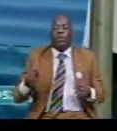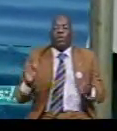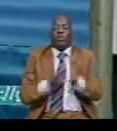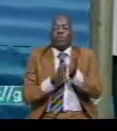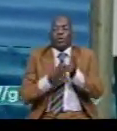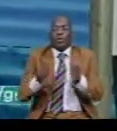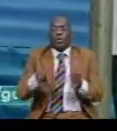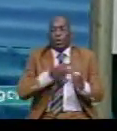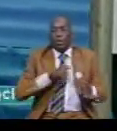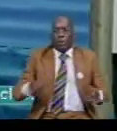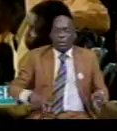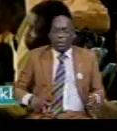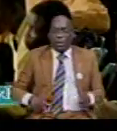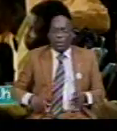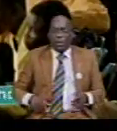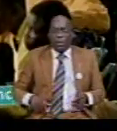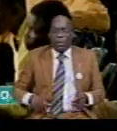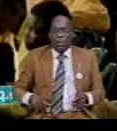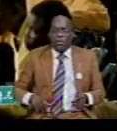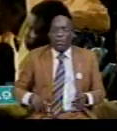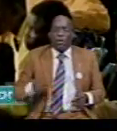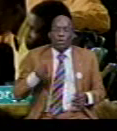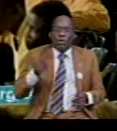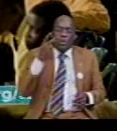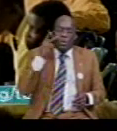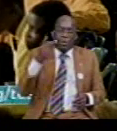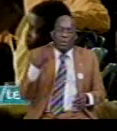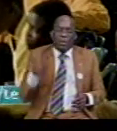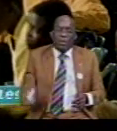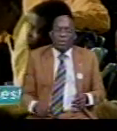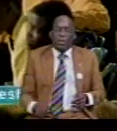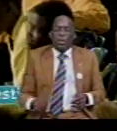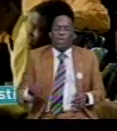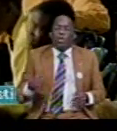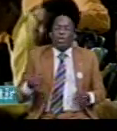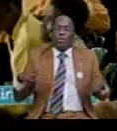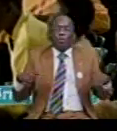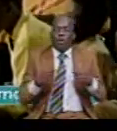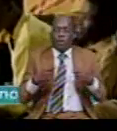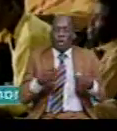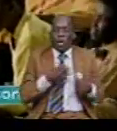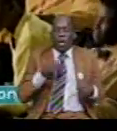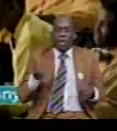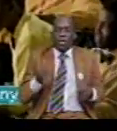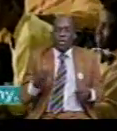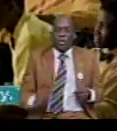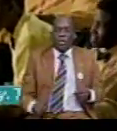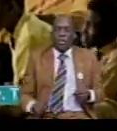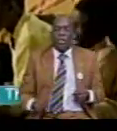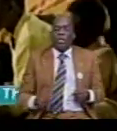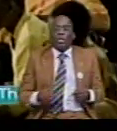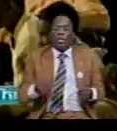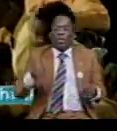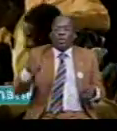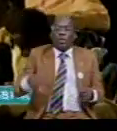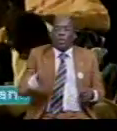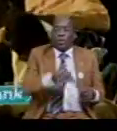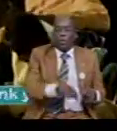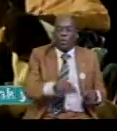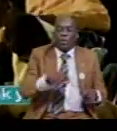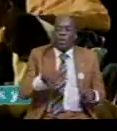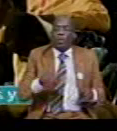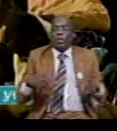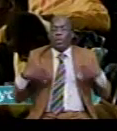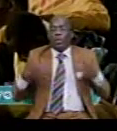Lord. So we see, by the grace of God, the osteoarthritis in the hip and the knee healed.